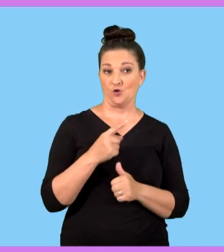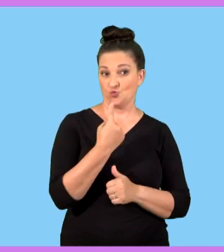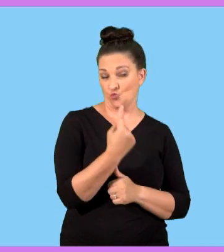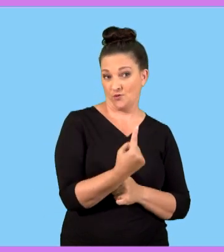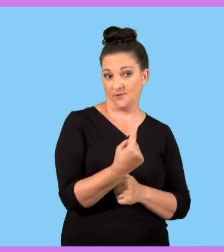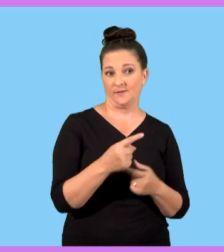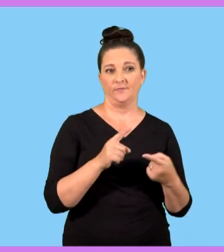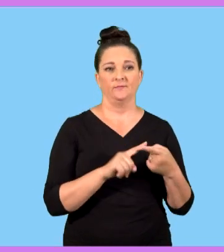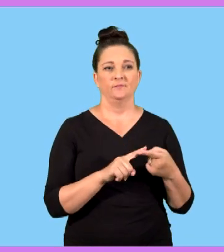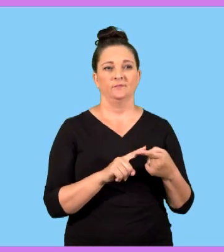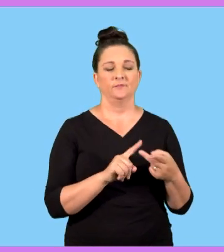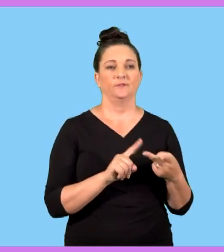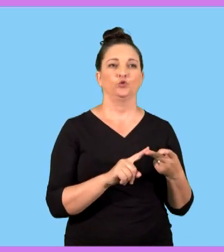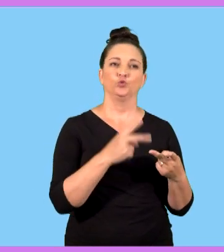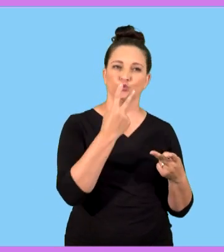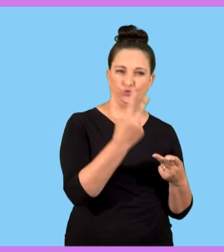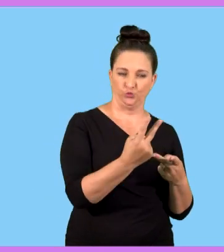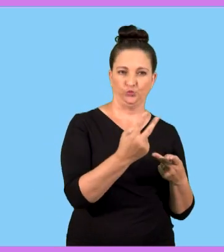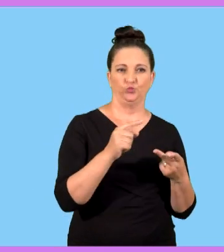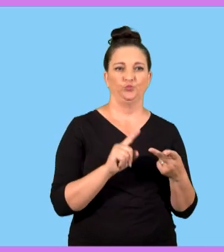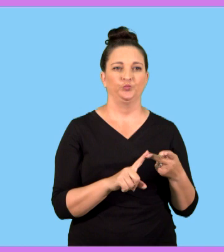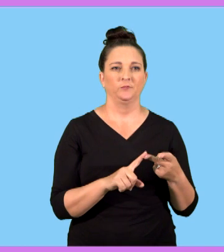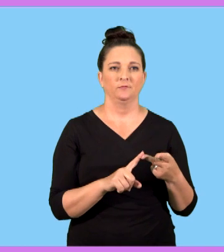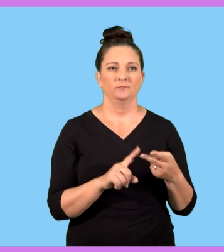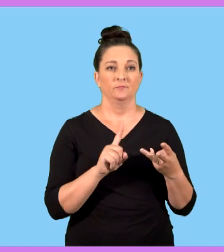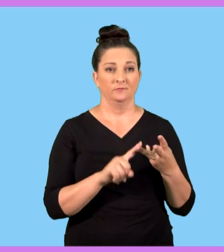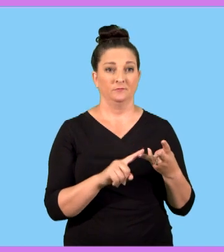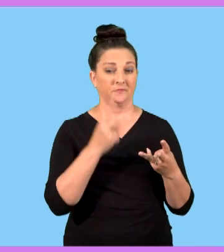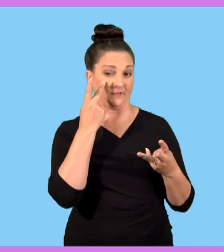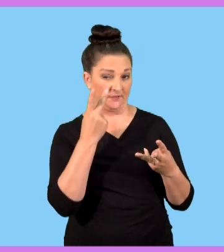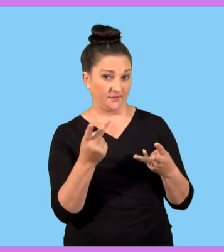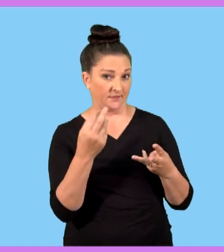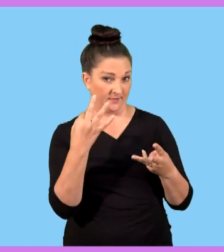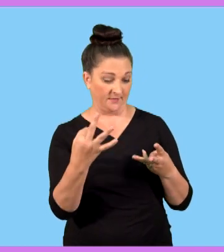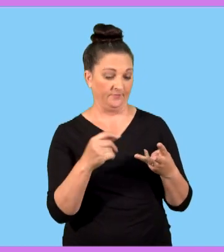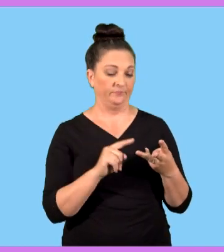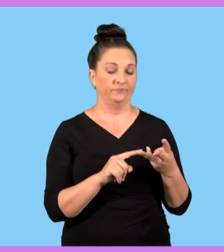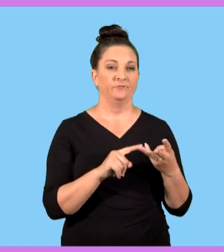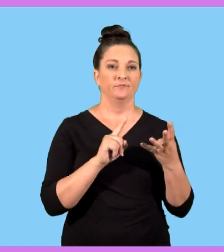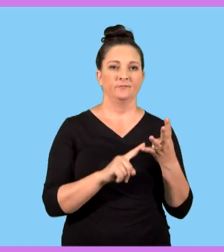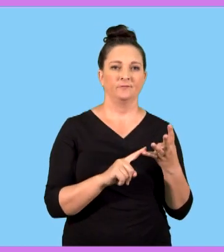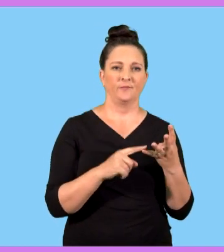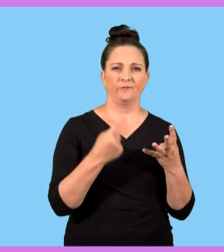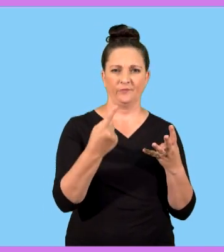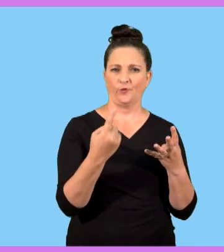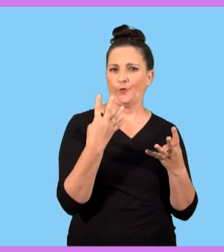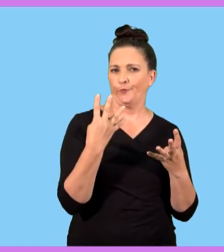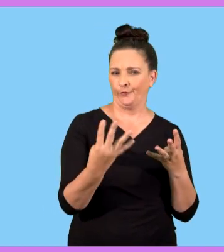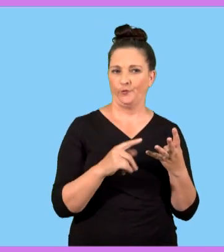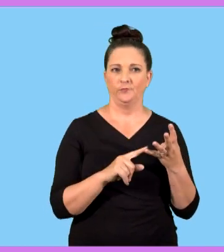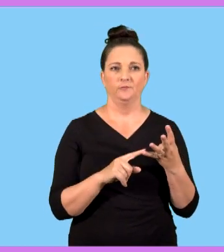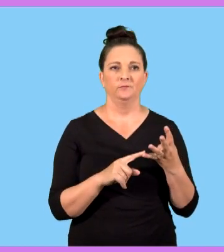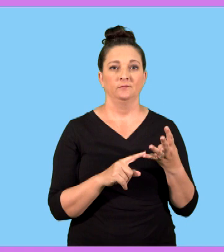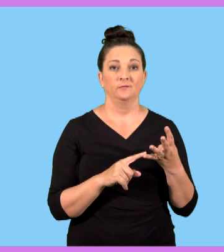here. So it's another 1 here. So it's 2. I see 1 here. It's 3. 1 here,